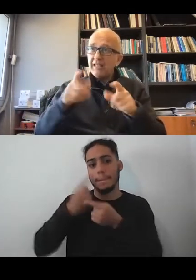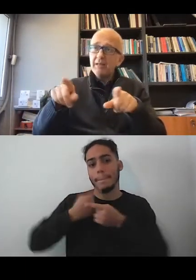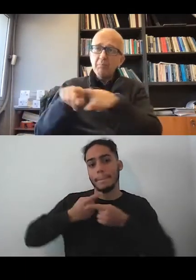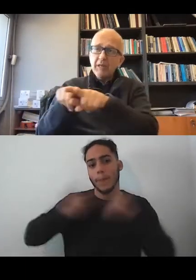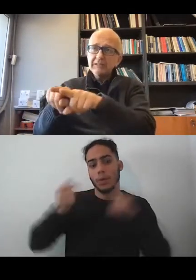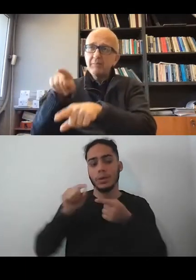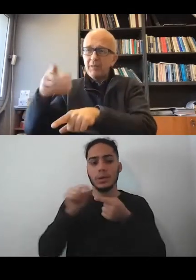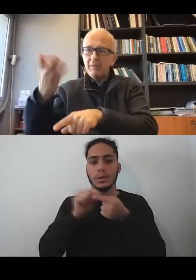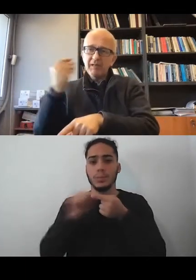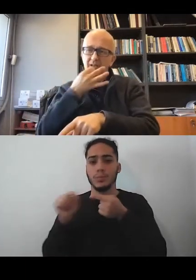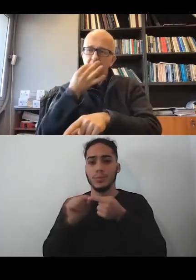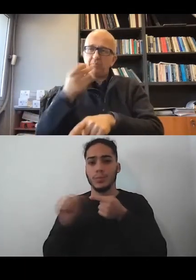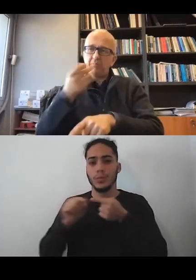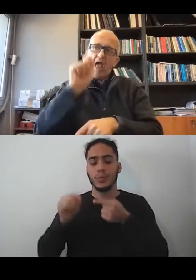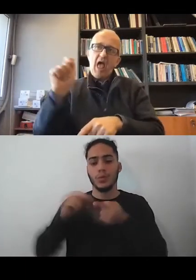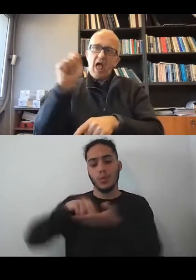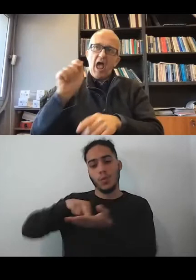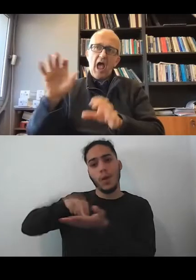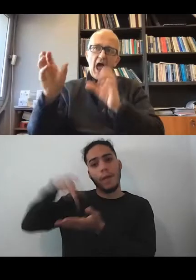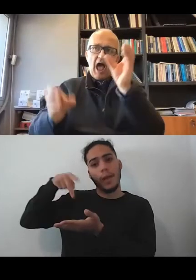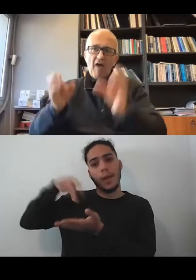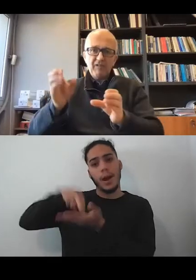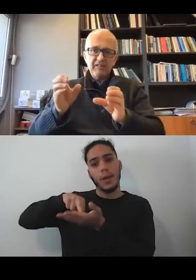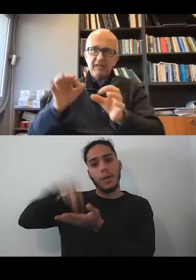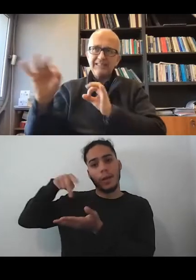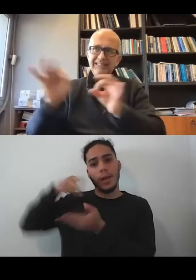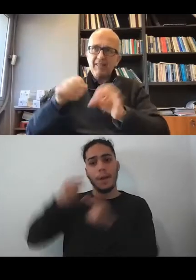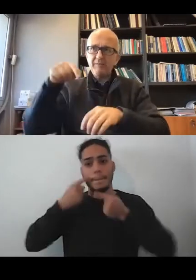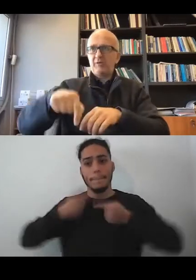and customized avatar.